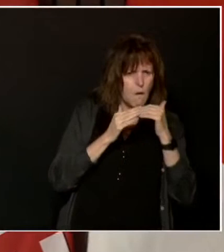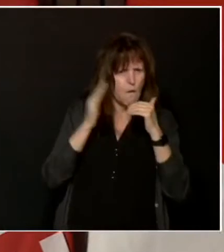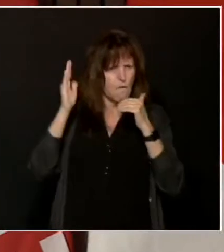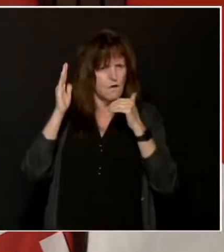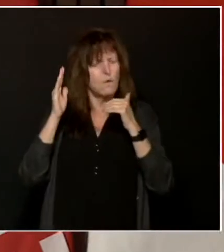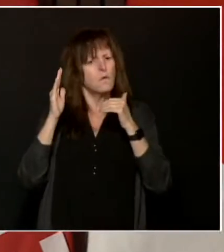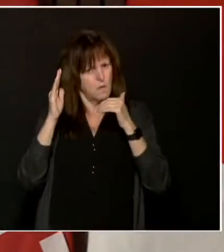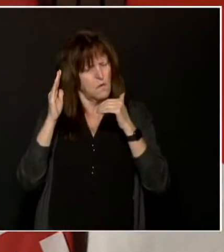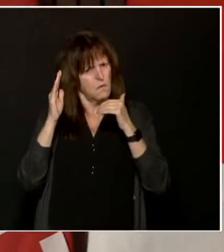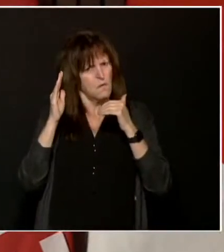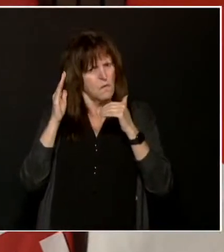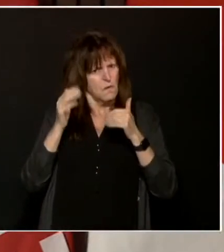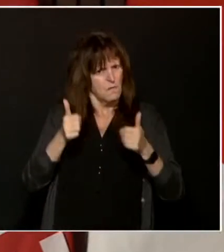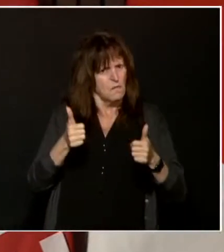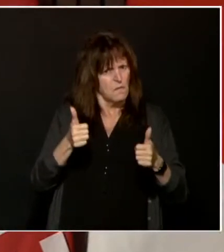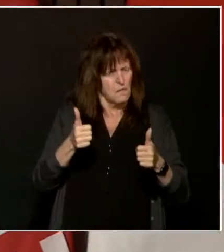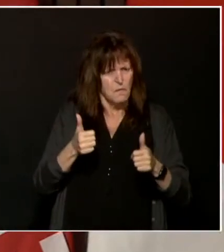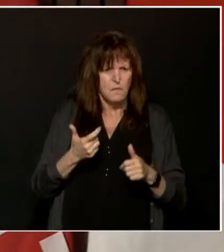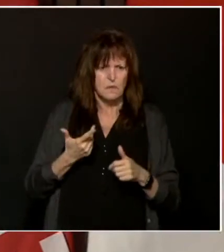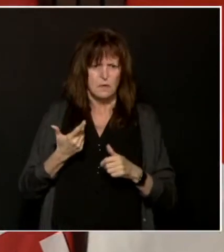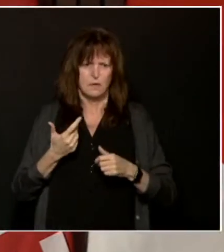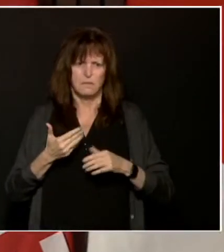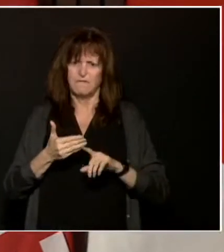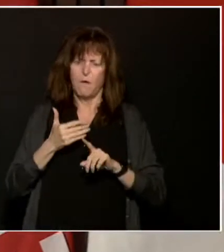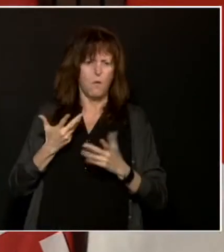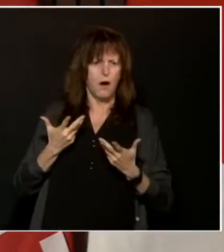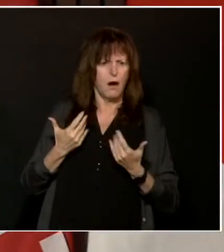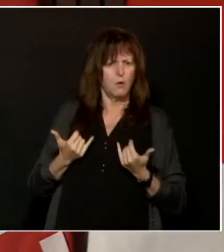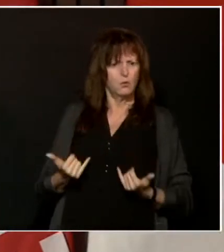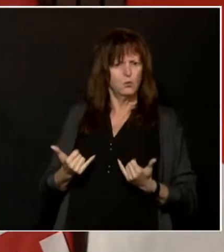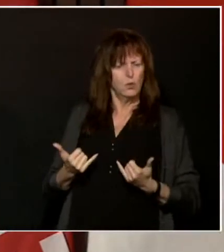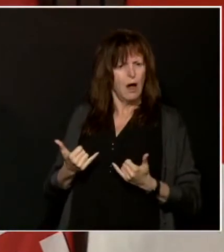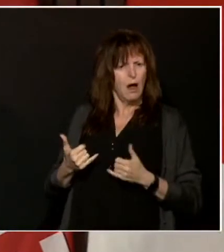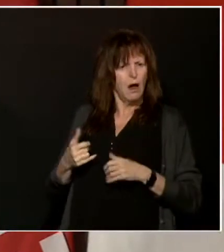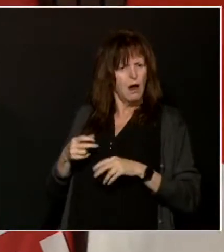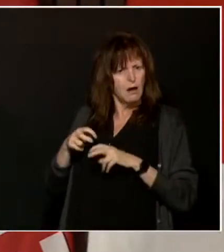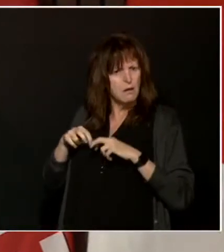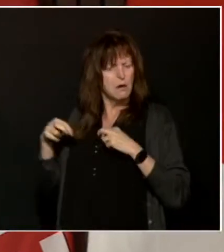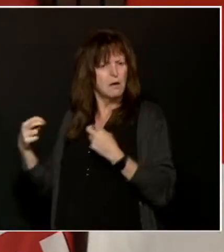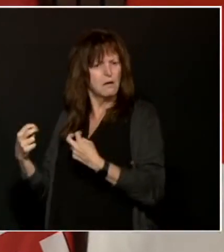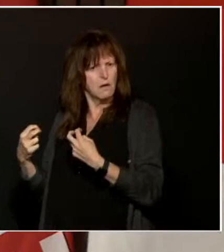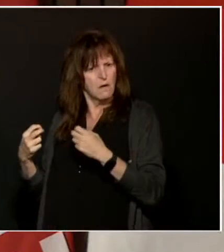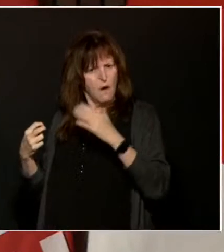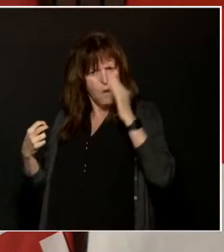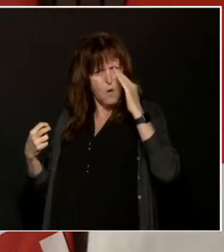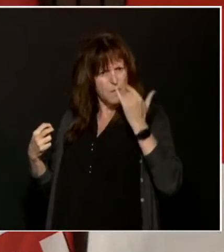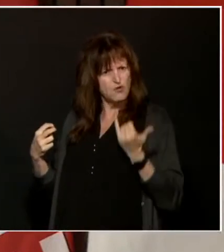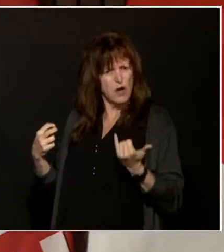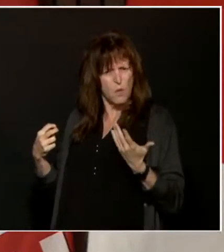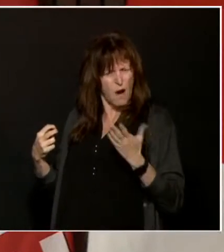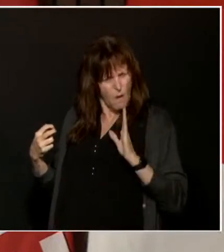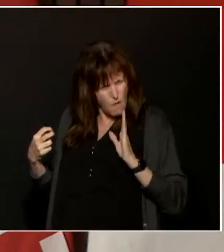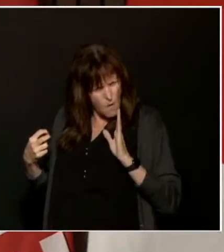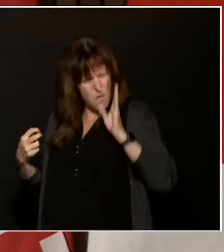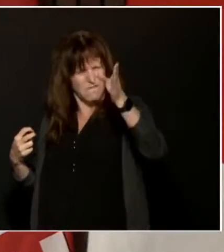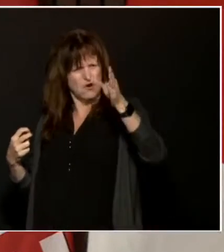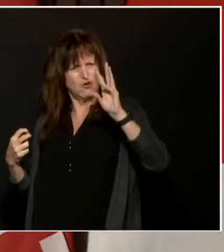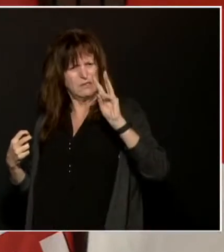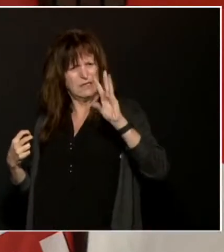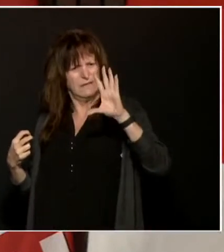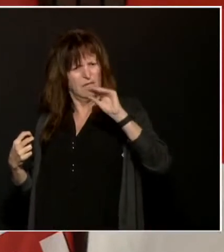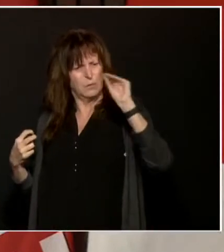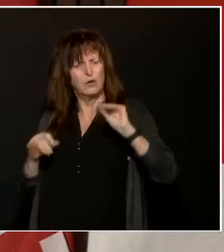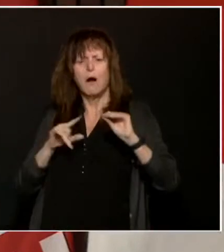to sitting down today. And so we're hoping that we'll be over 65 today, and we're continuing to progress with doses